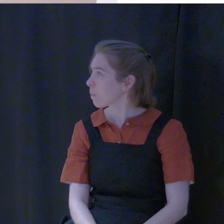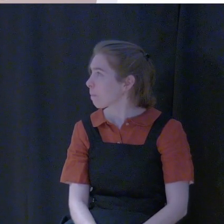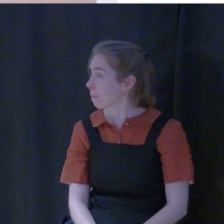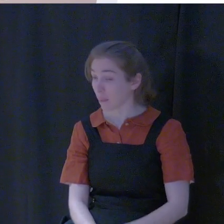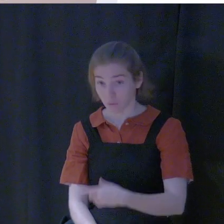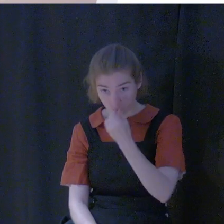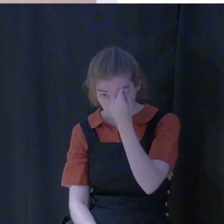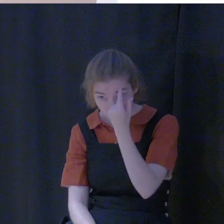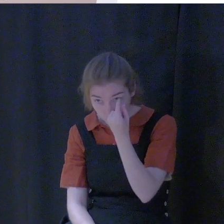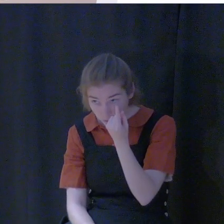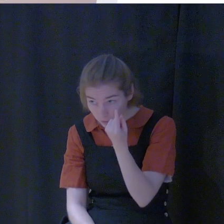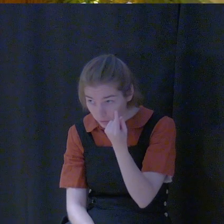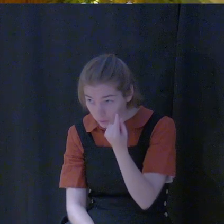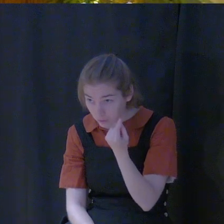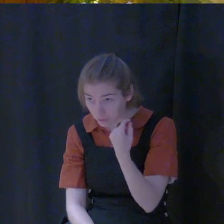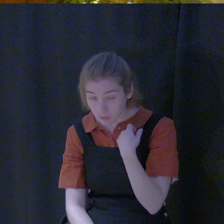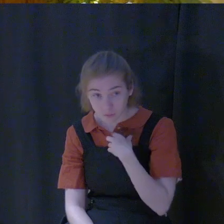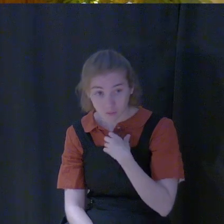You understand?